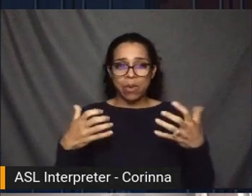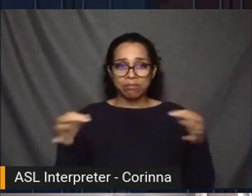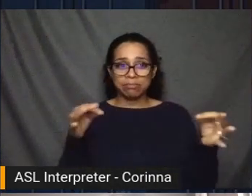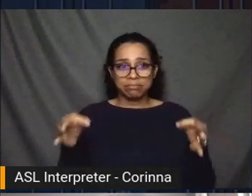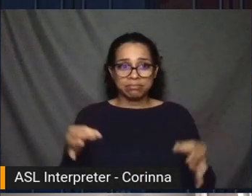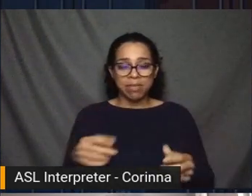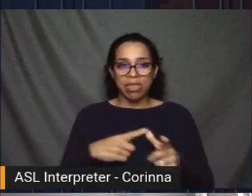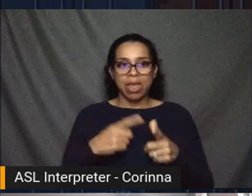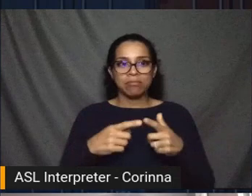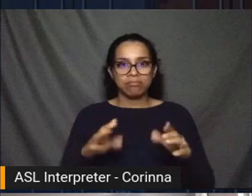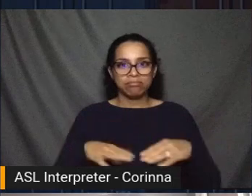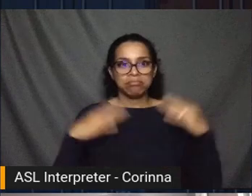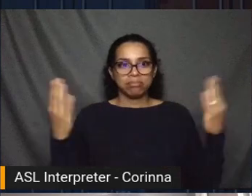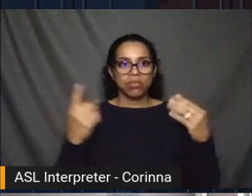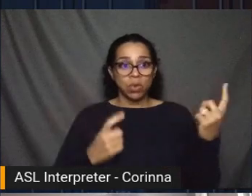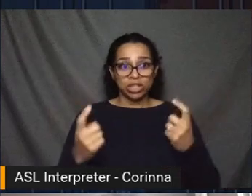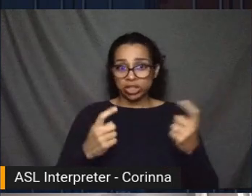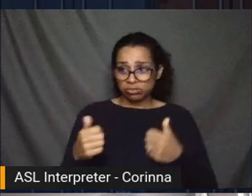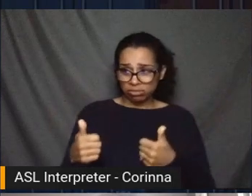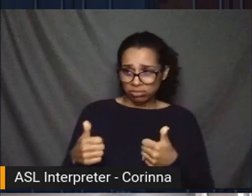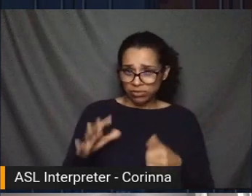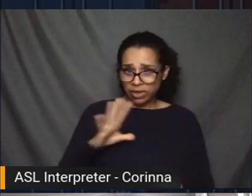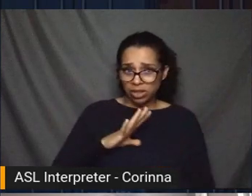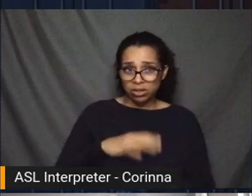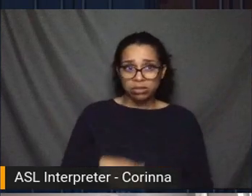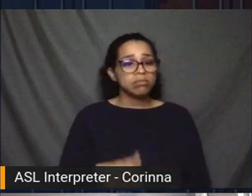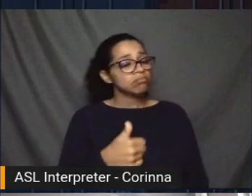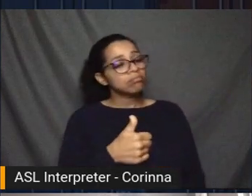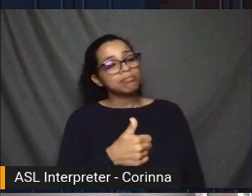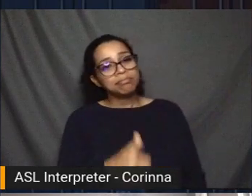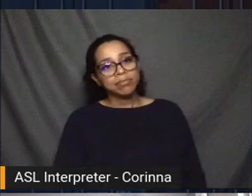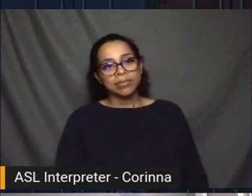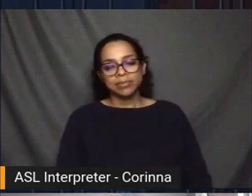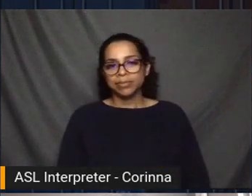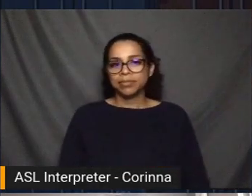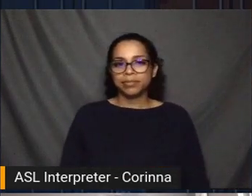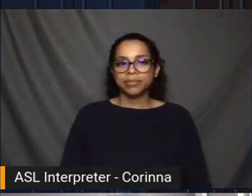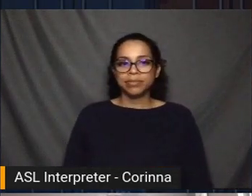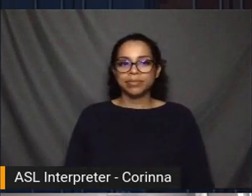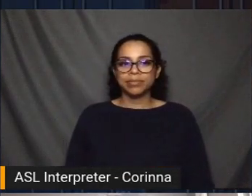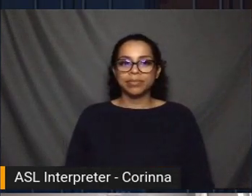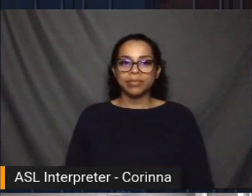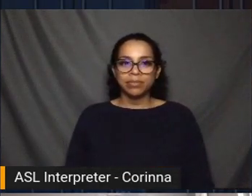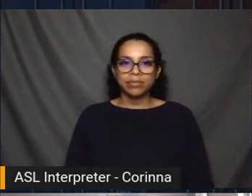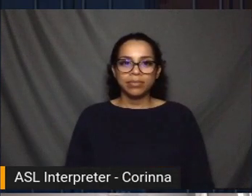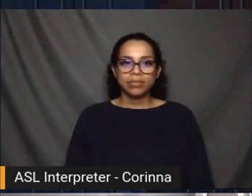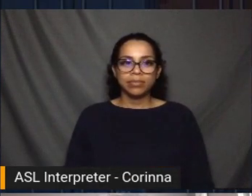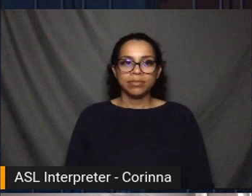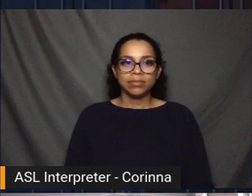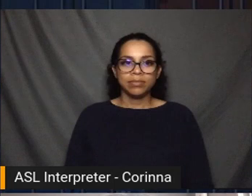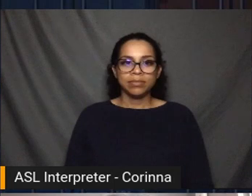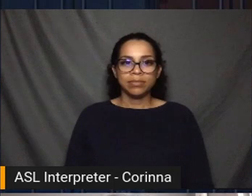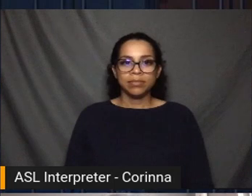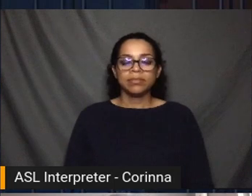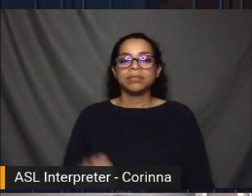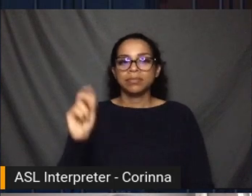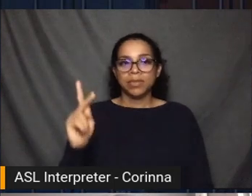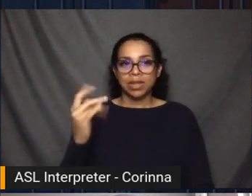can open up for questions. Justin, is that cool? Yeah. Cool. So let's go to the